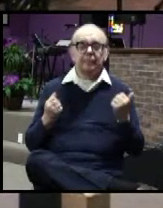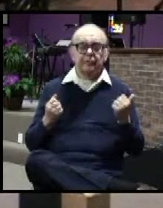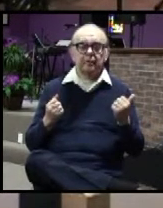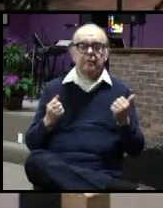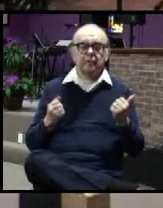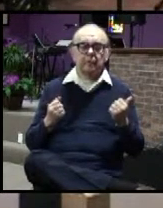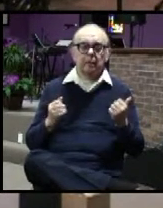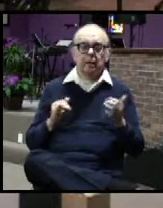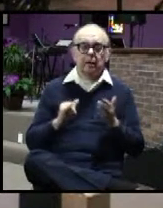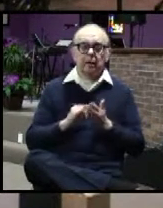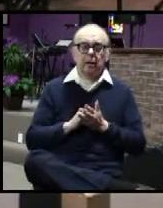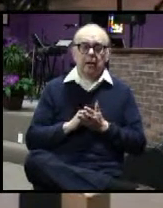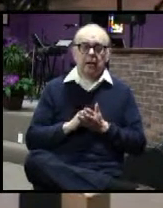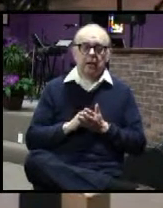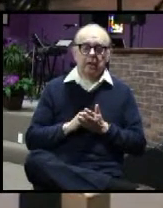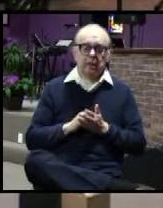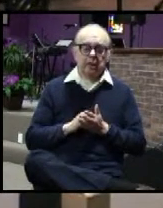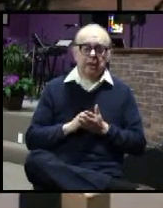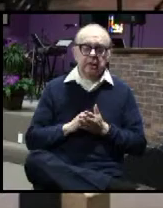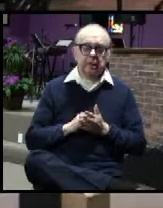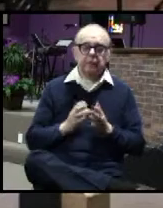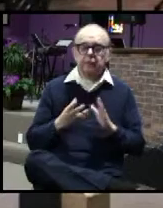that was molded in his hands.